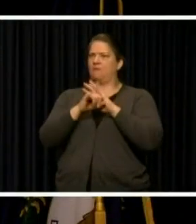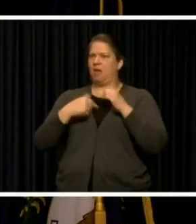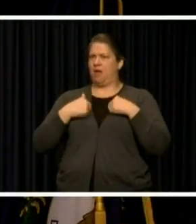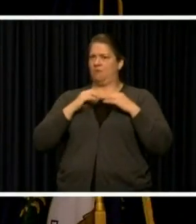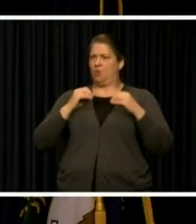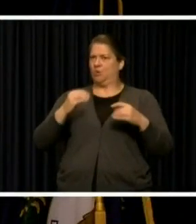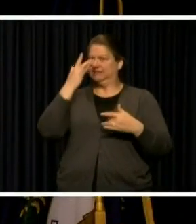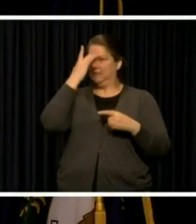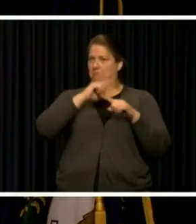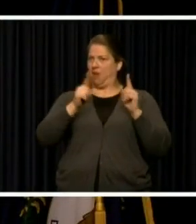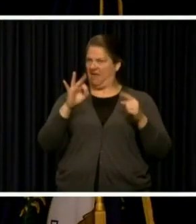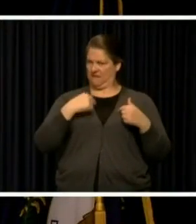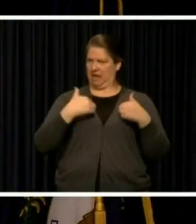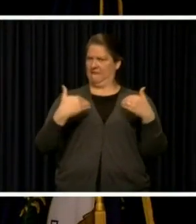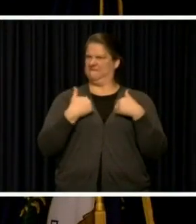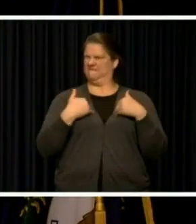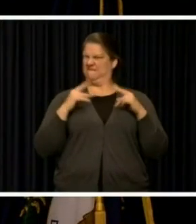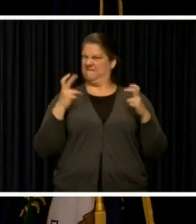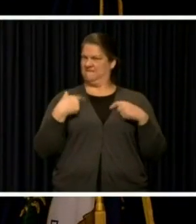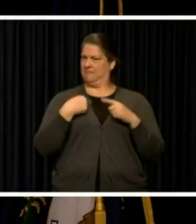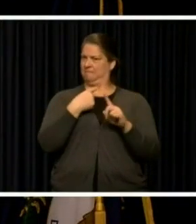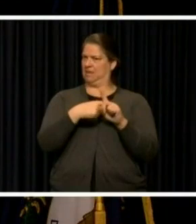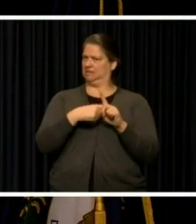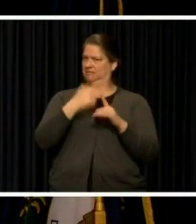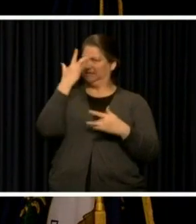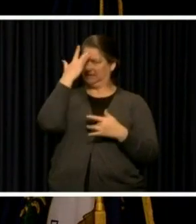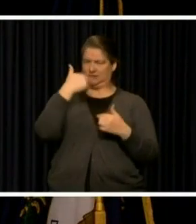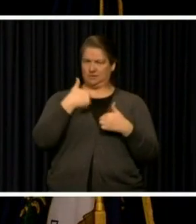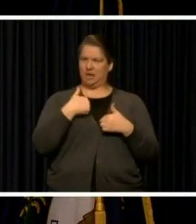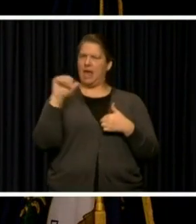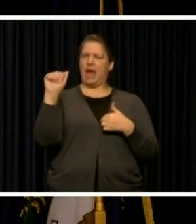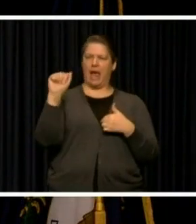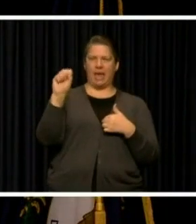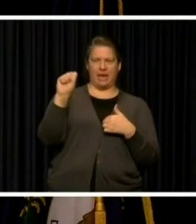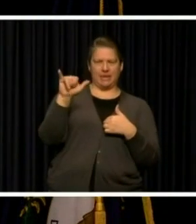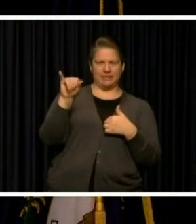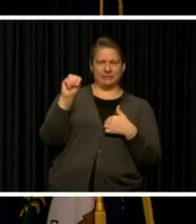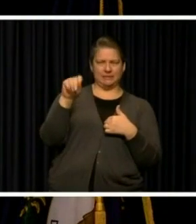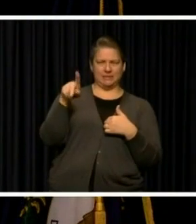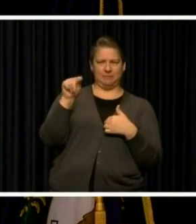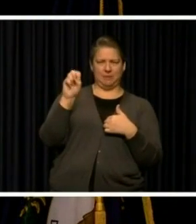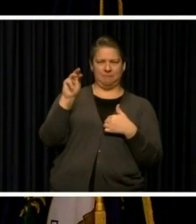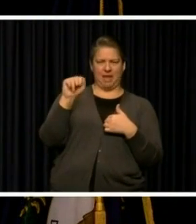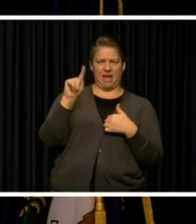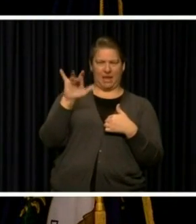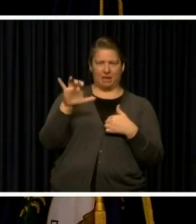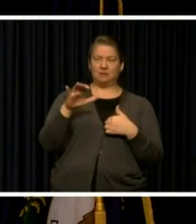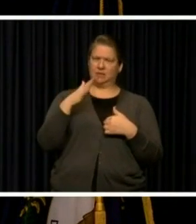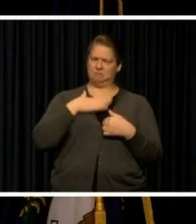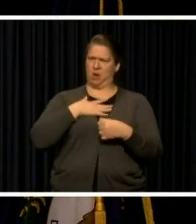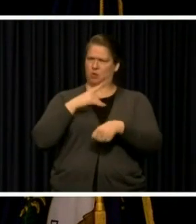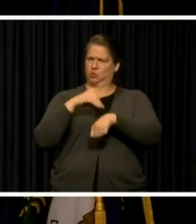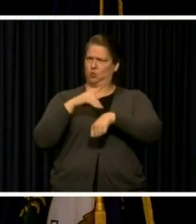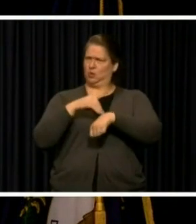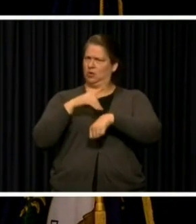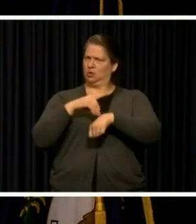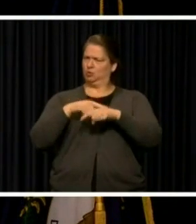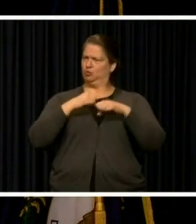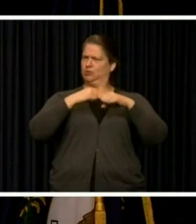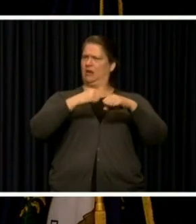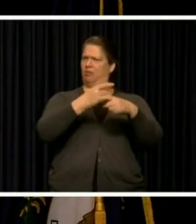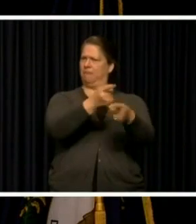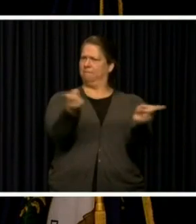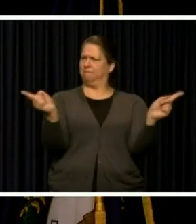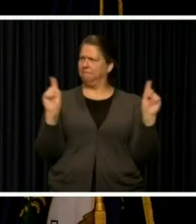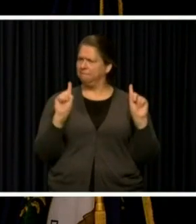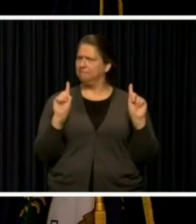reopening things like church services and others, do you want to be that one asymptomatic person that's not wearing one when other people are that are spreading it to